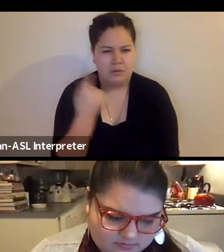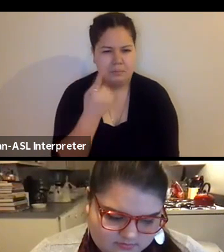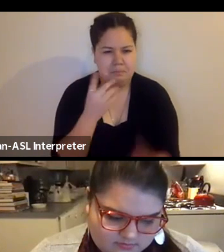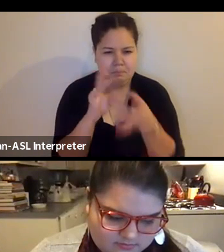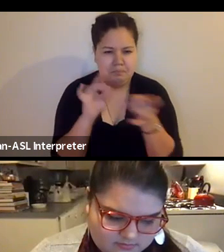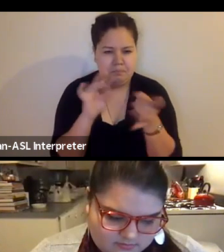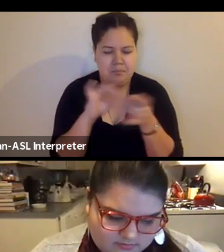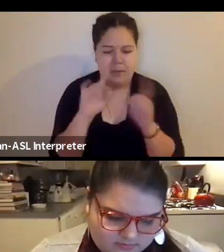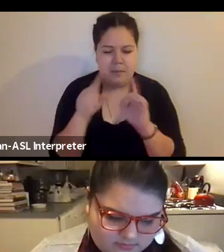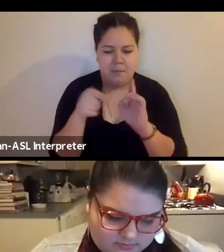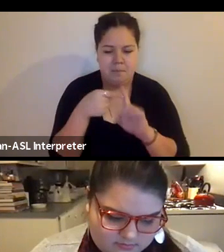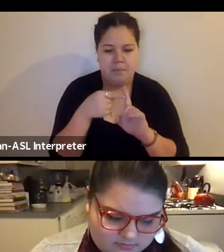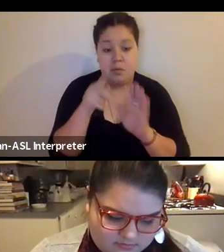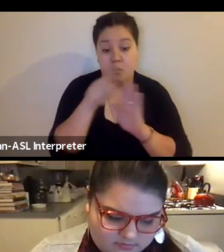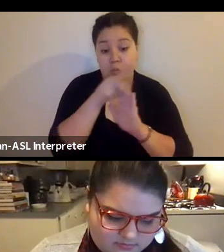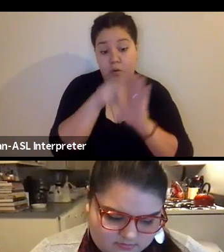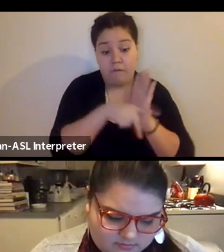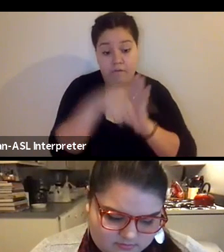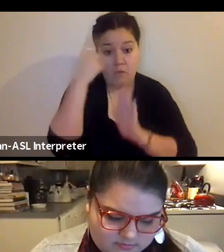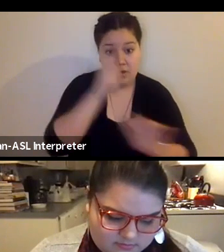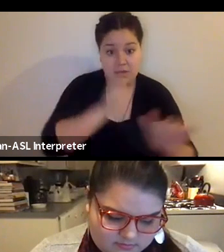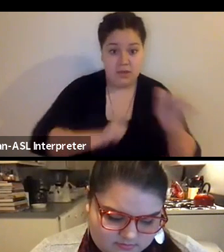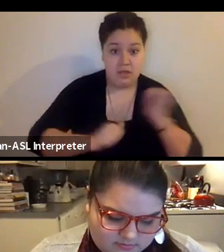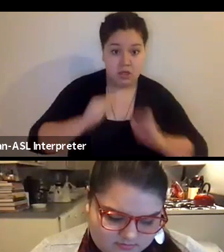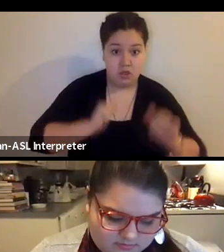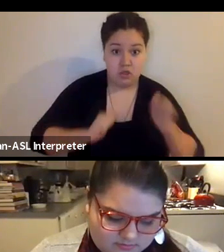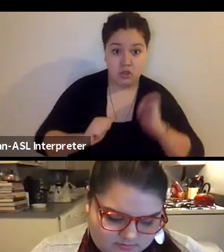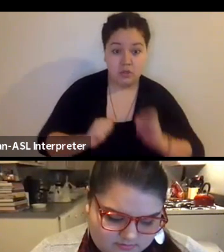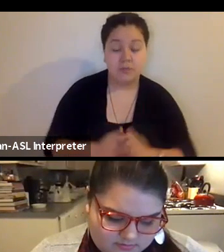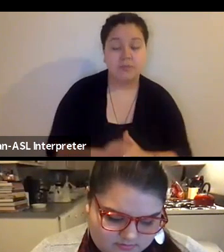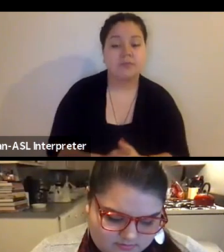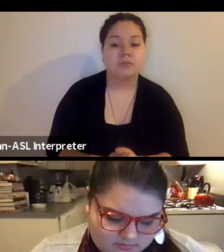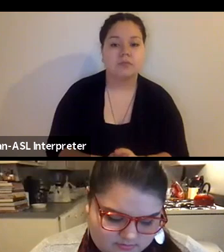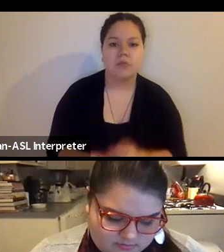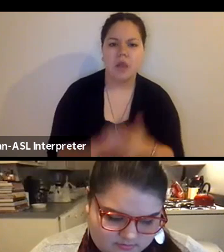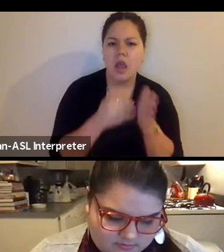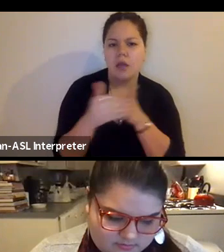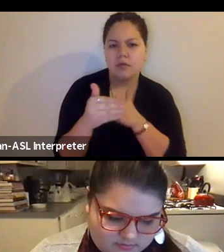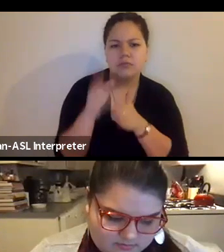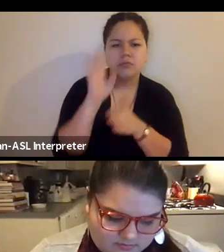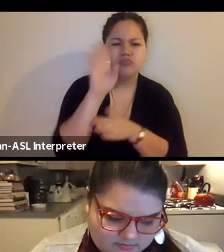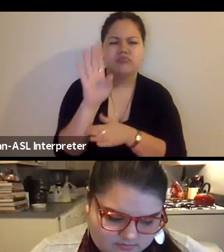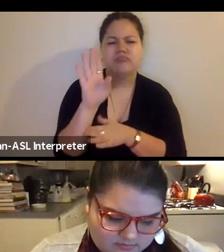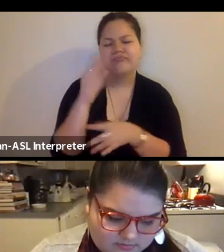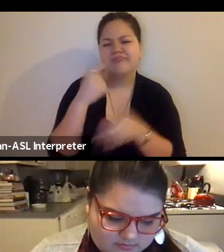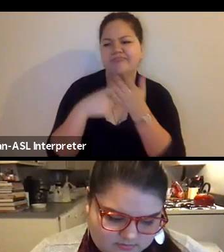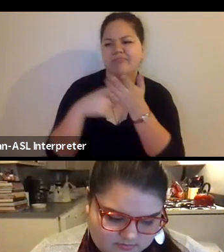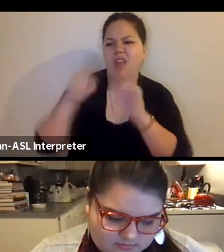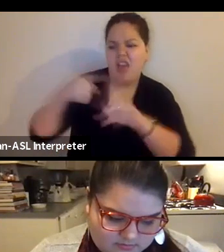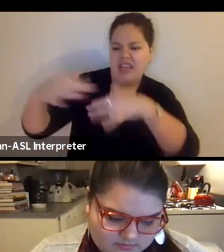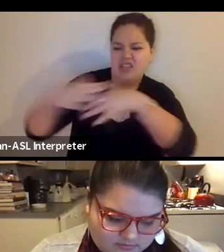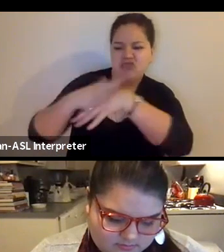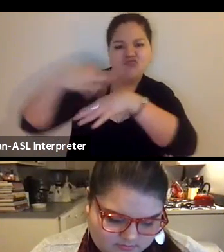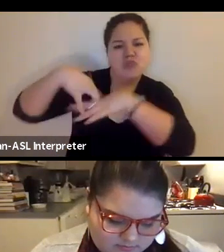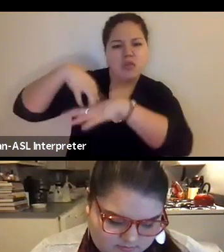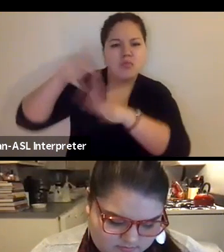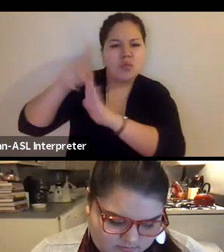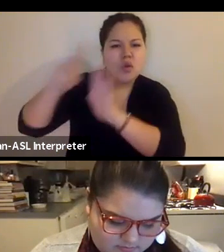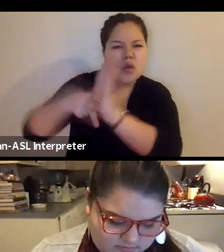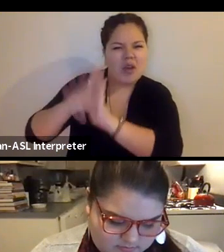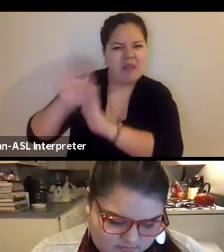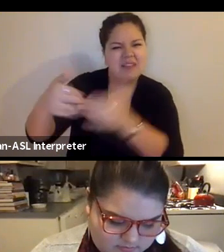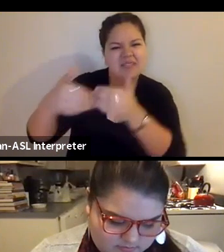the protocols of theater and how we often will talk about the indigenous protocols, like they're this different